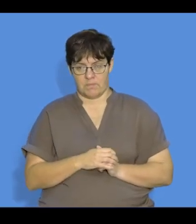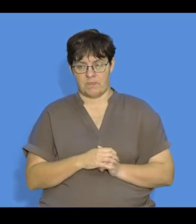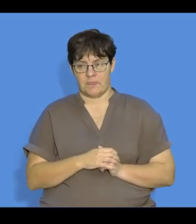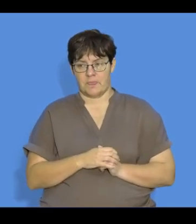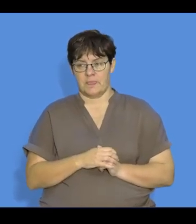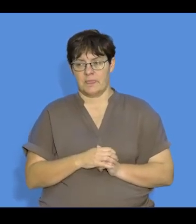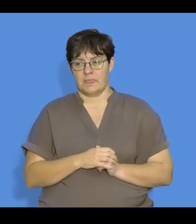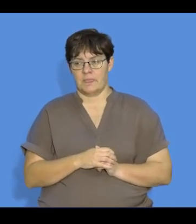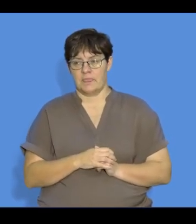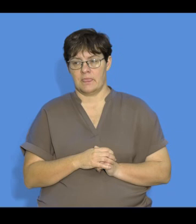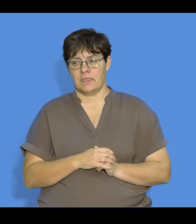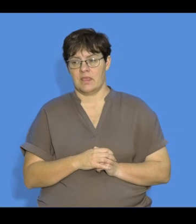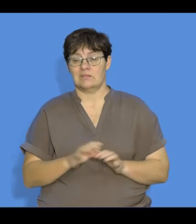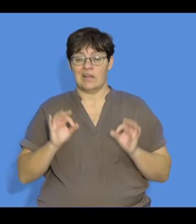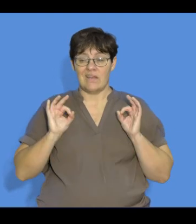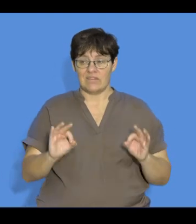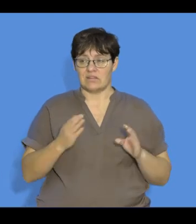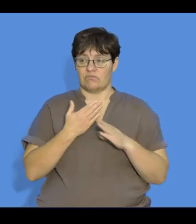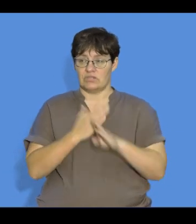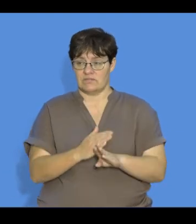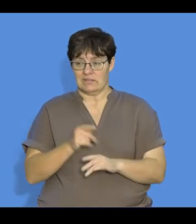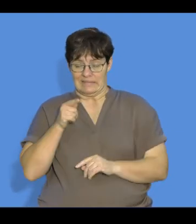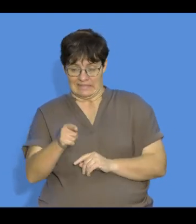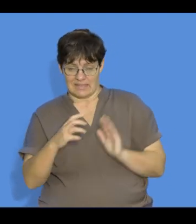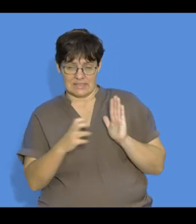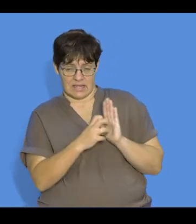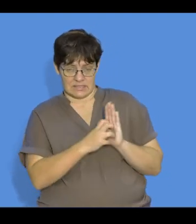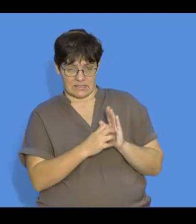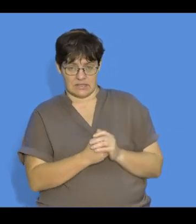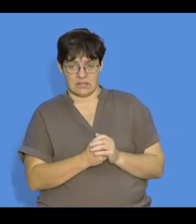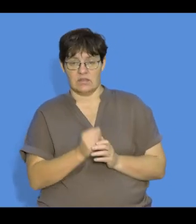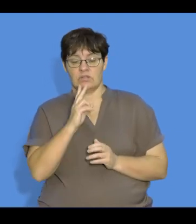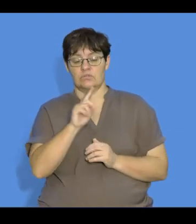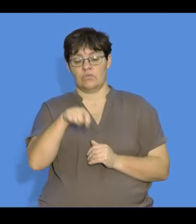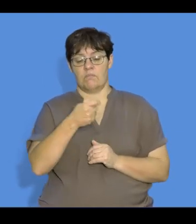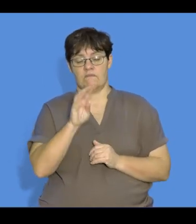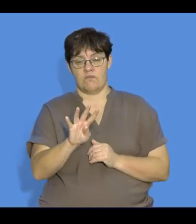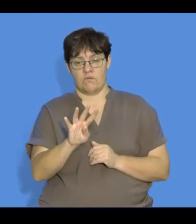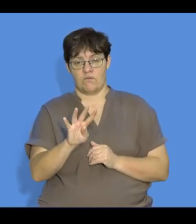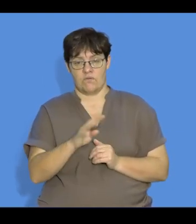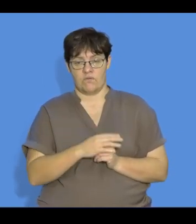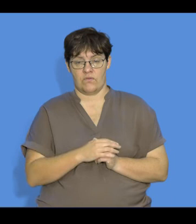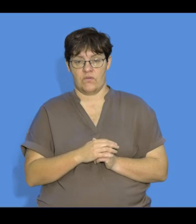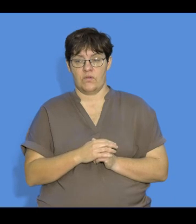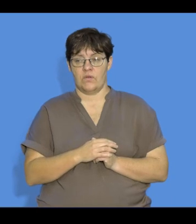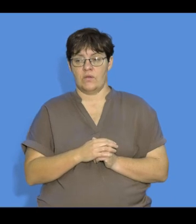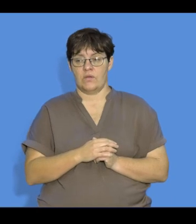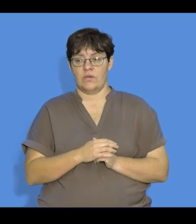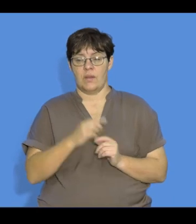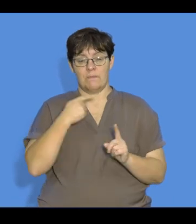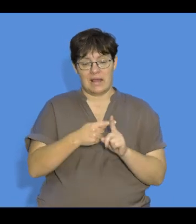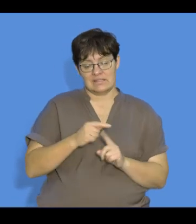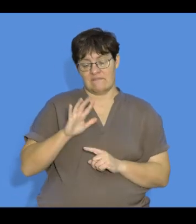That's 2.4 ohms. Then the effective resistance in the circuit is equals to 2.4,